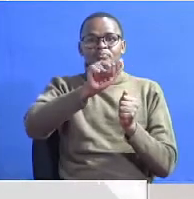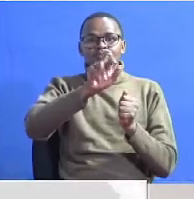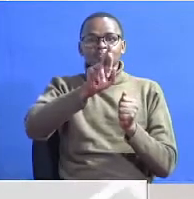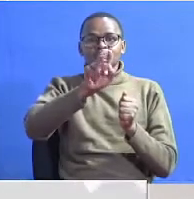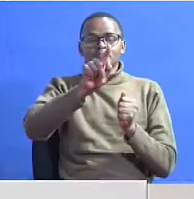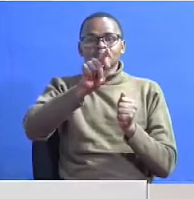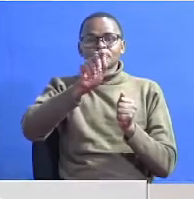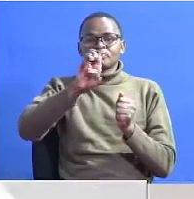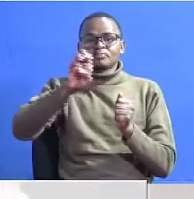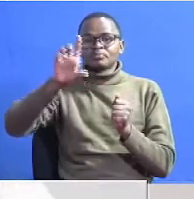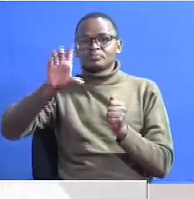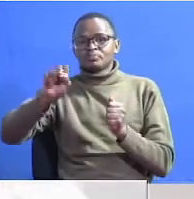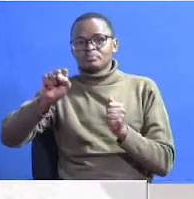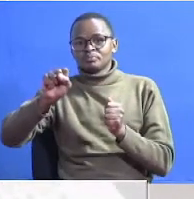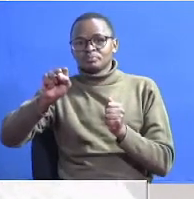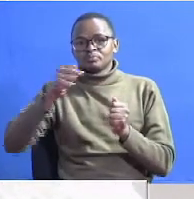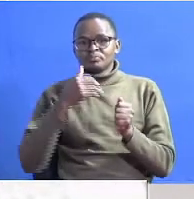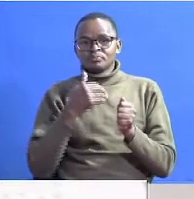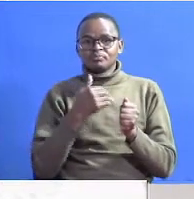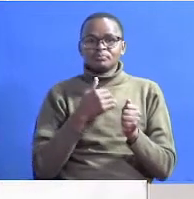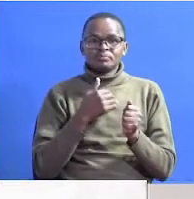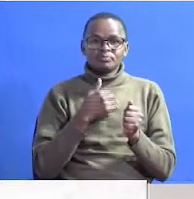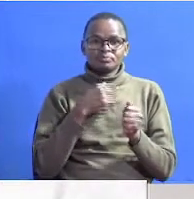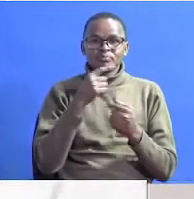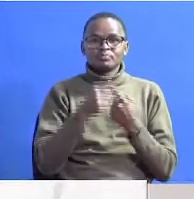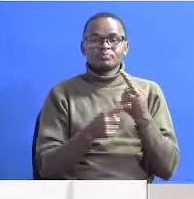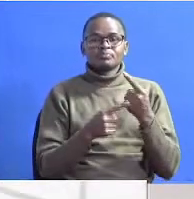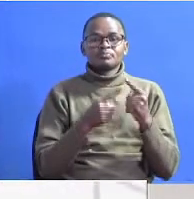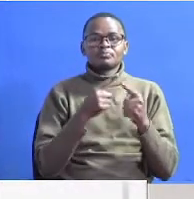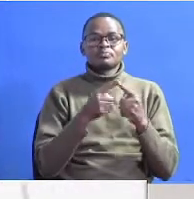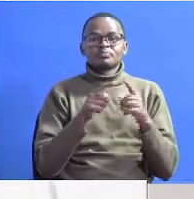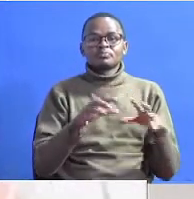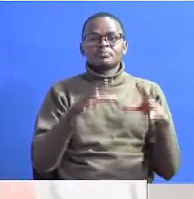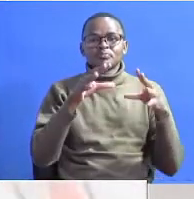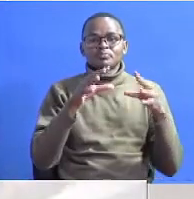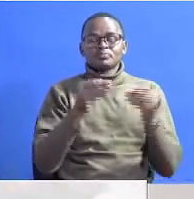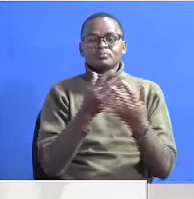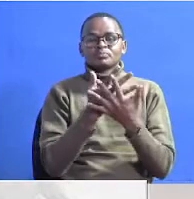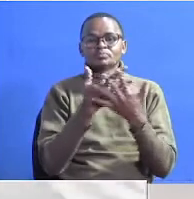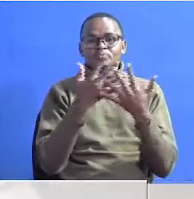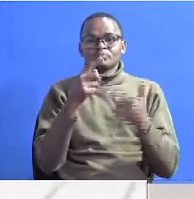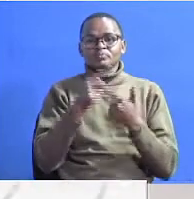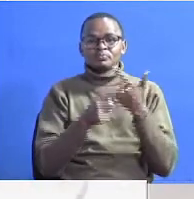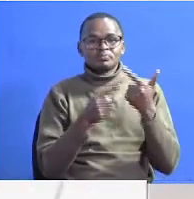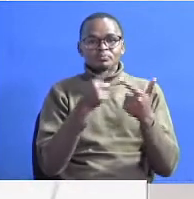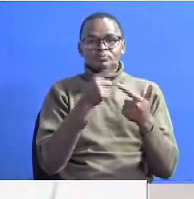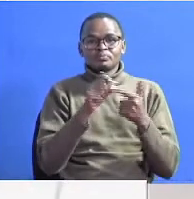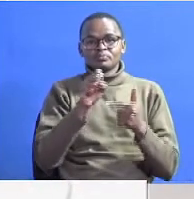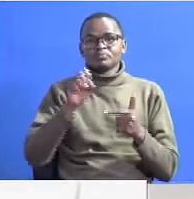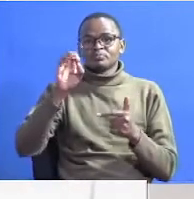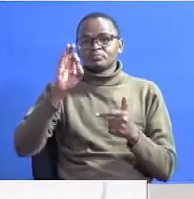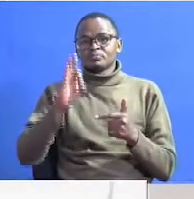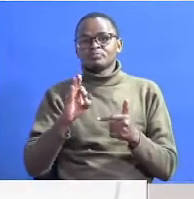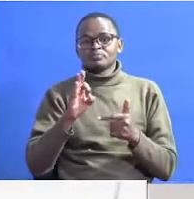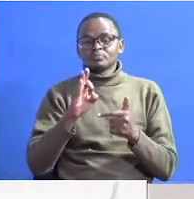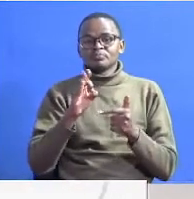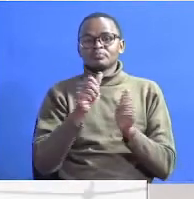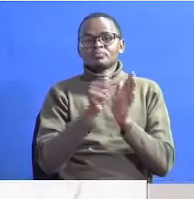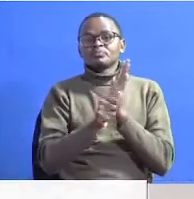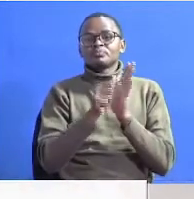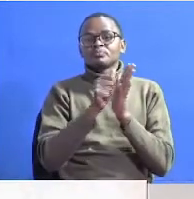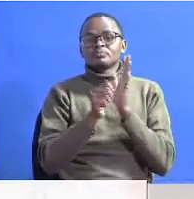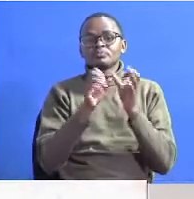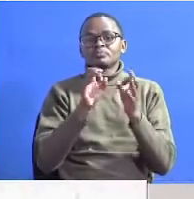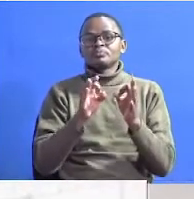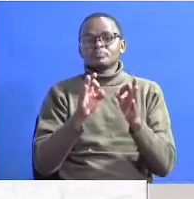we understand really that the cartels have, when it comes to hoarding of commodities, when it comes to hoarding of the maize, when it comes